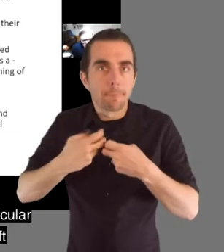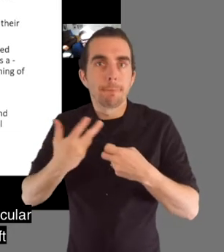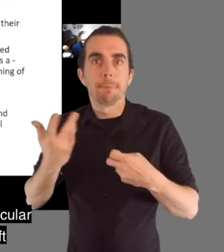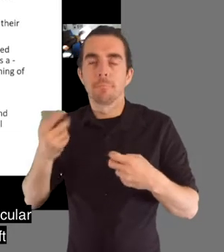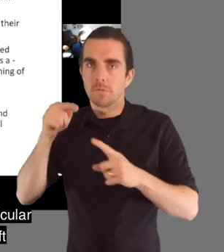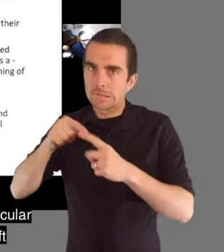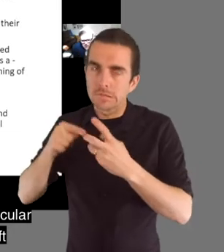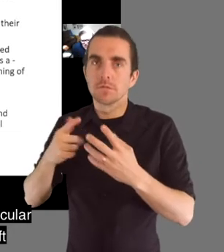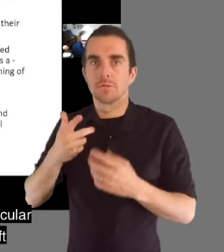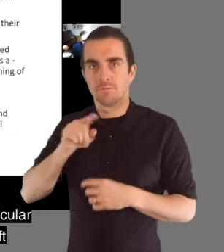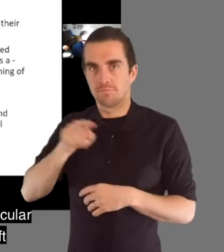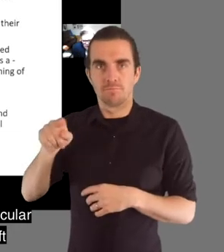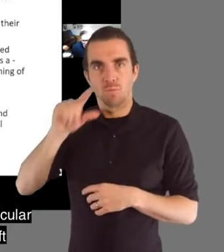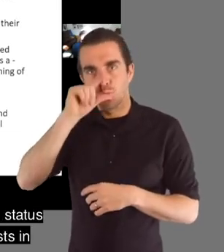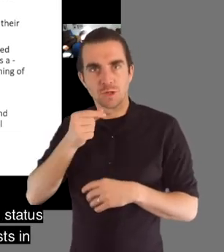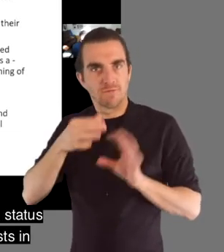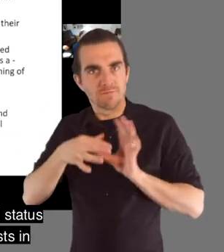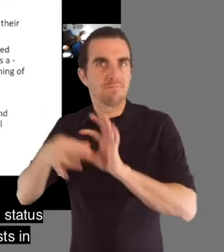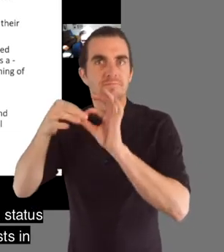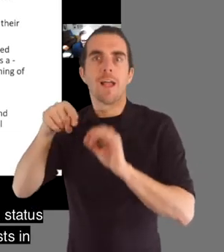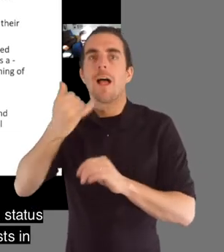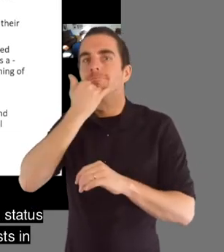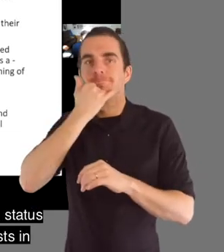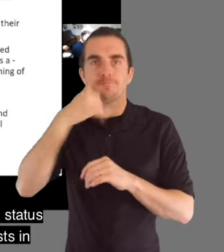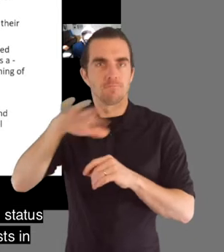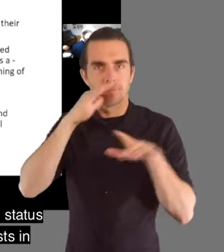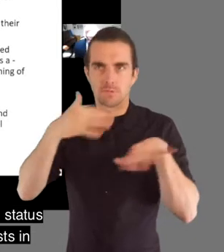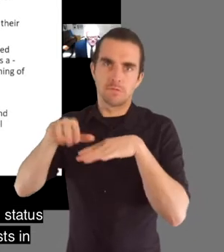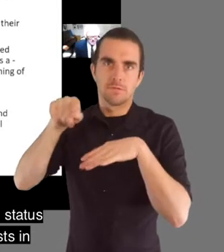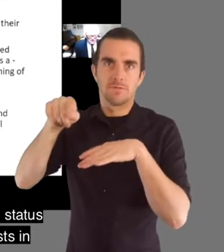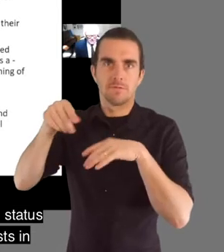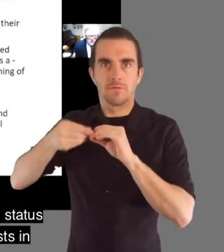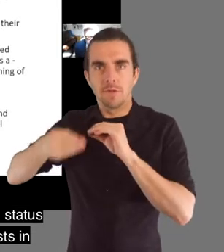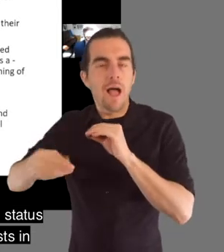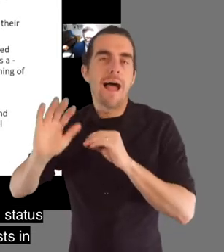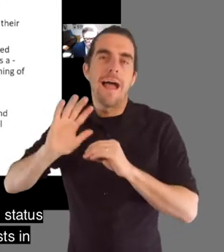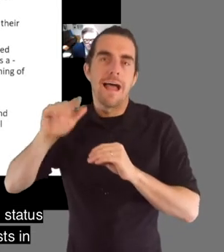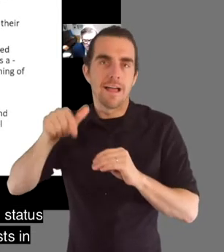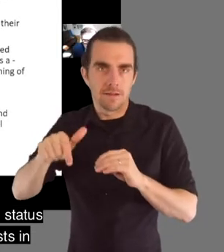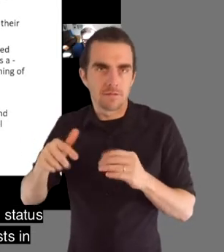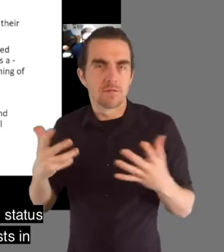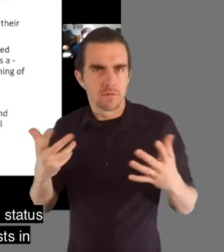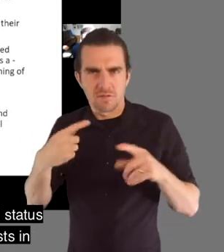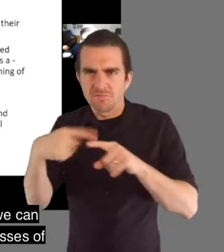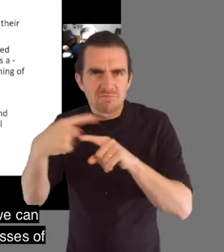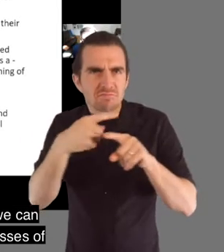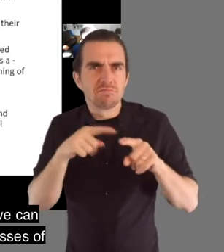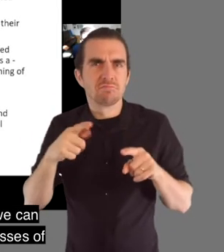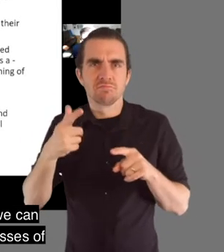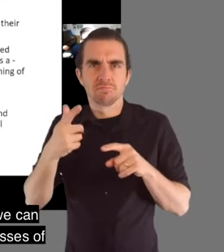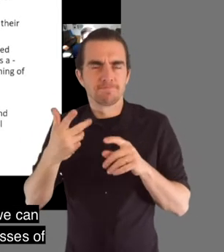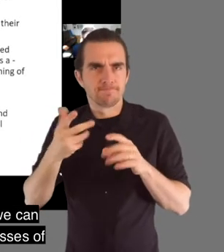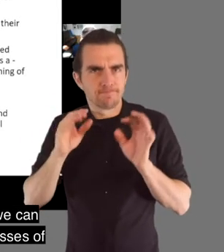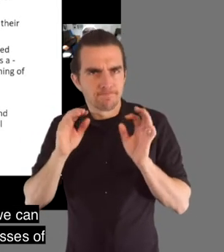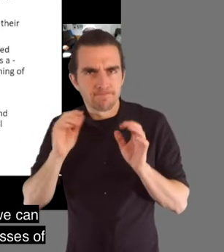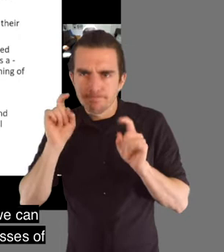are particular targets of witchcraft accusations due to their low social status, but also because of other interests in acquiring